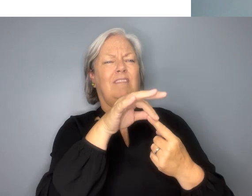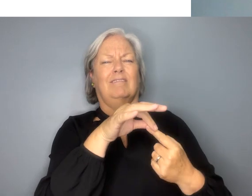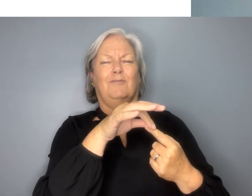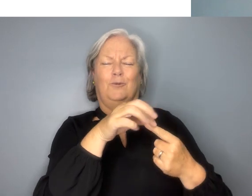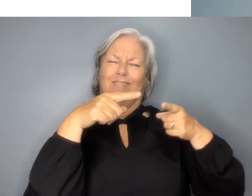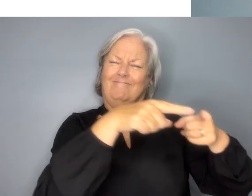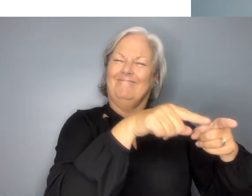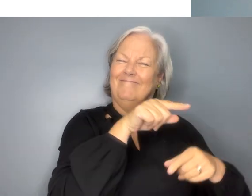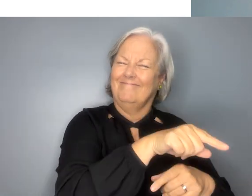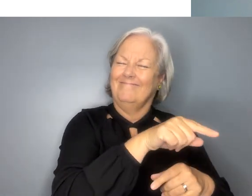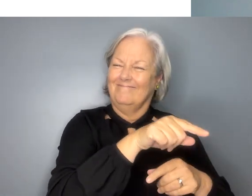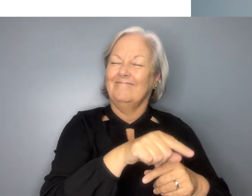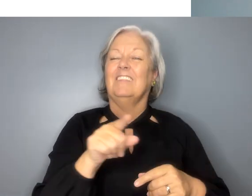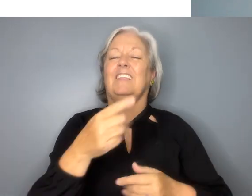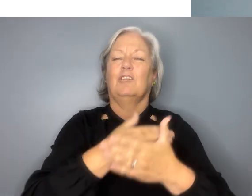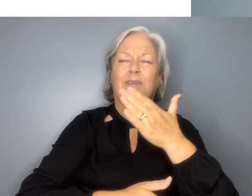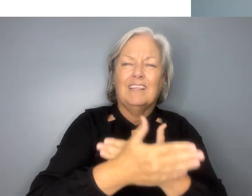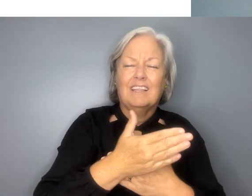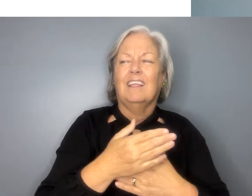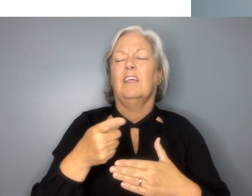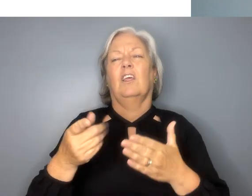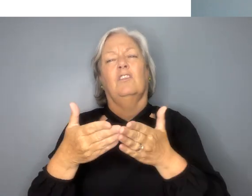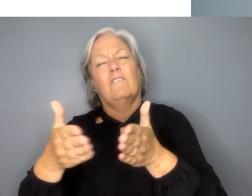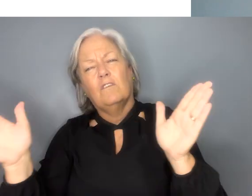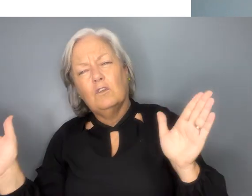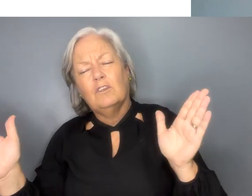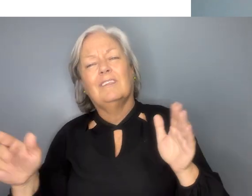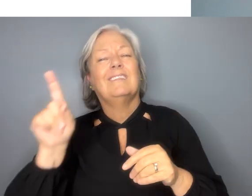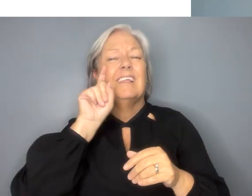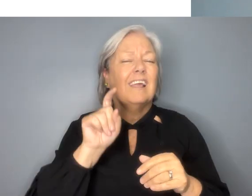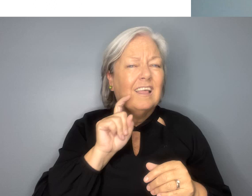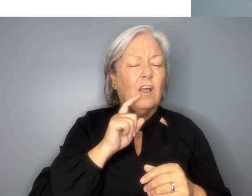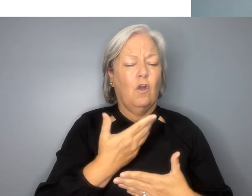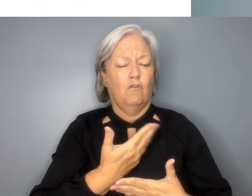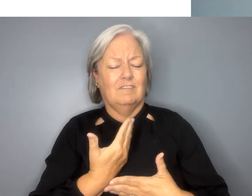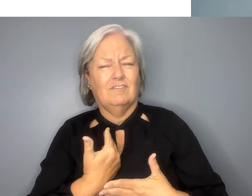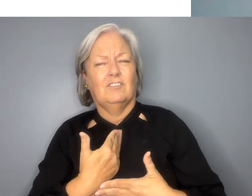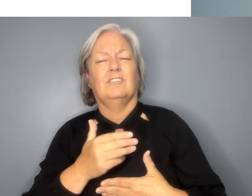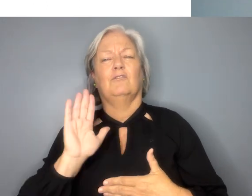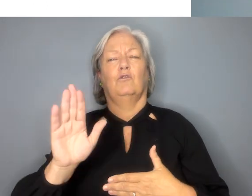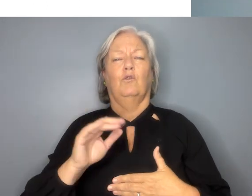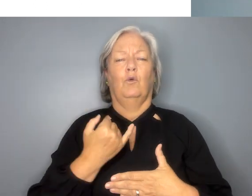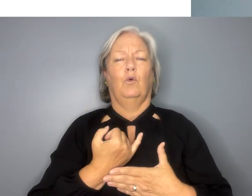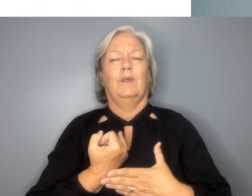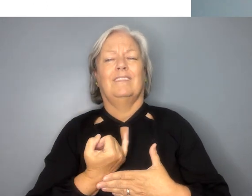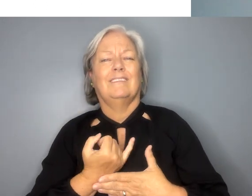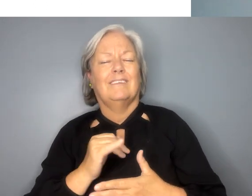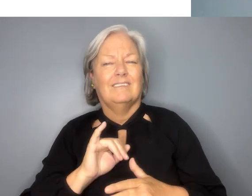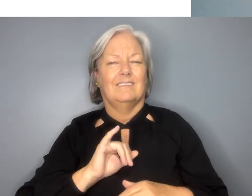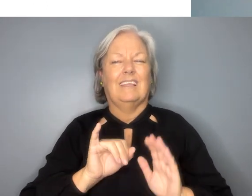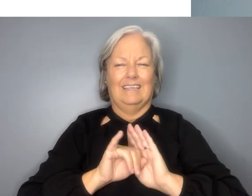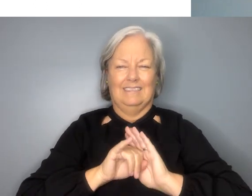overlap, I think, with disability and diverse gender and sexual orientation and intersex status has